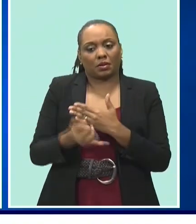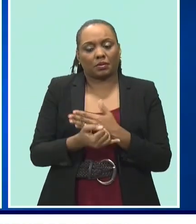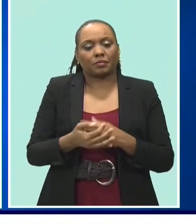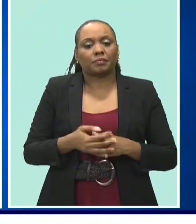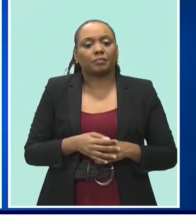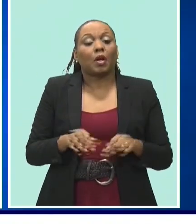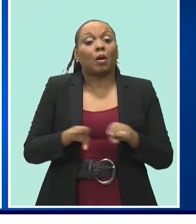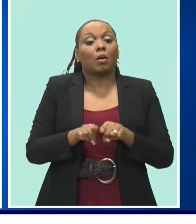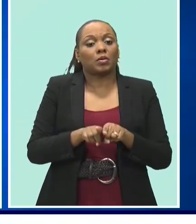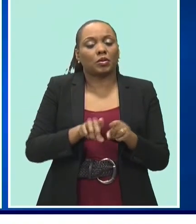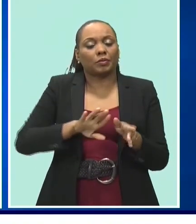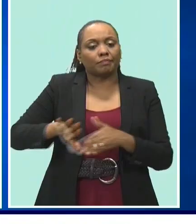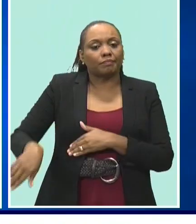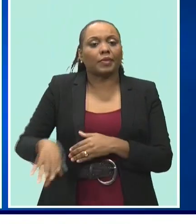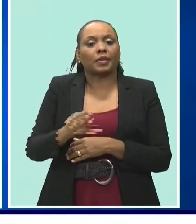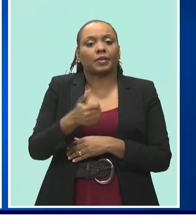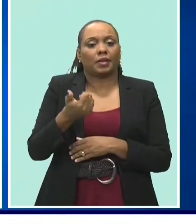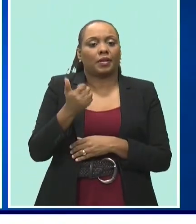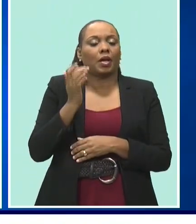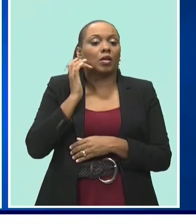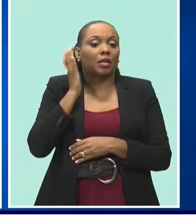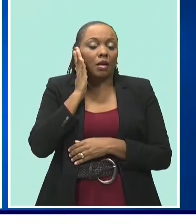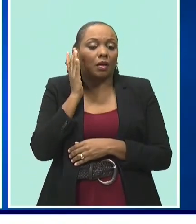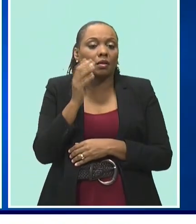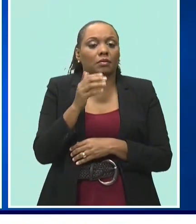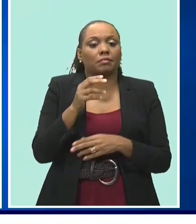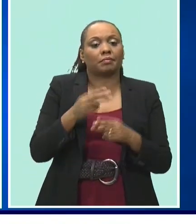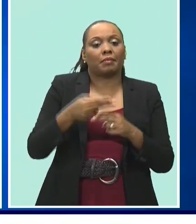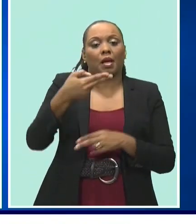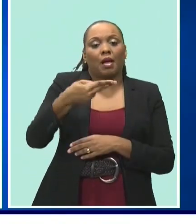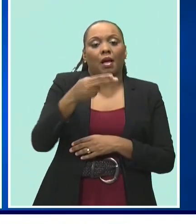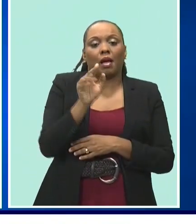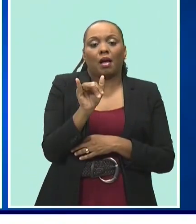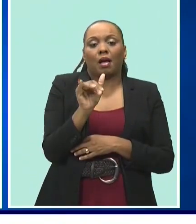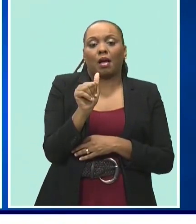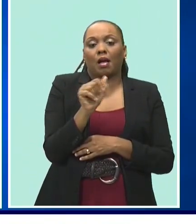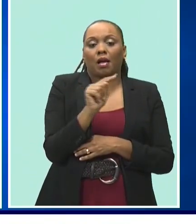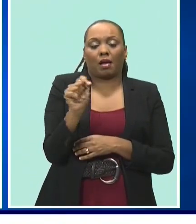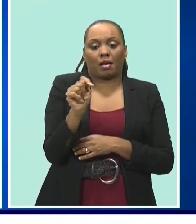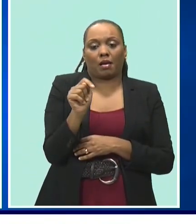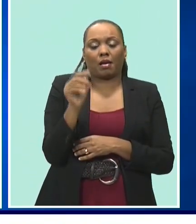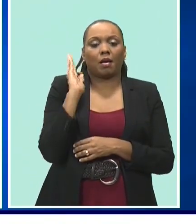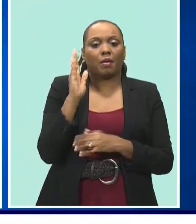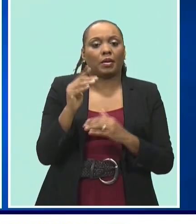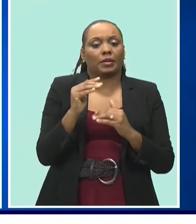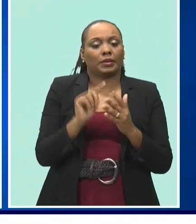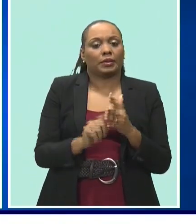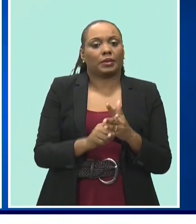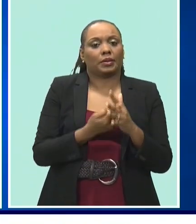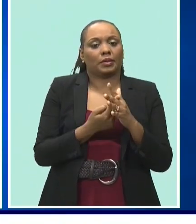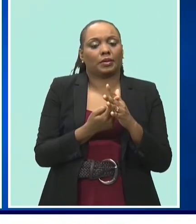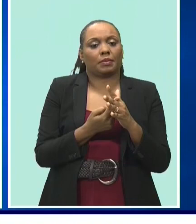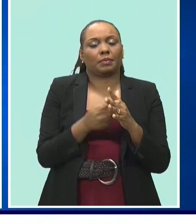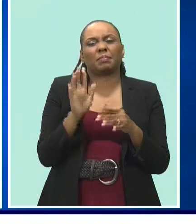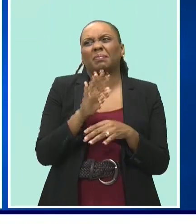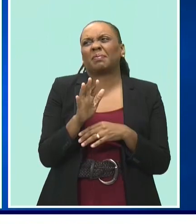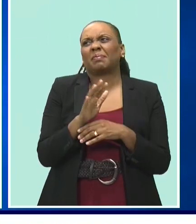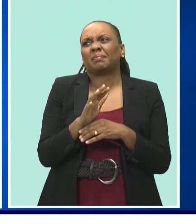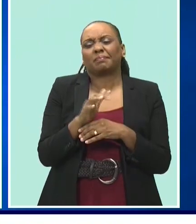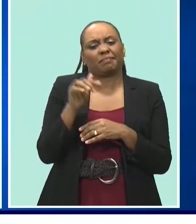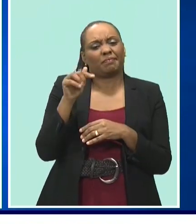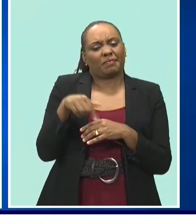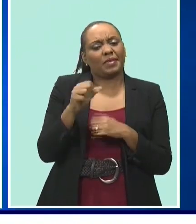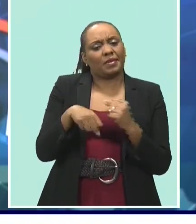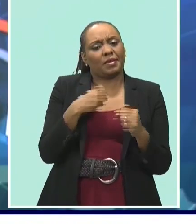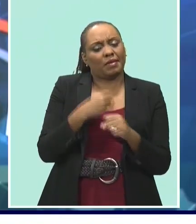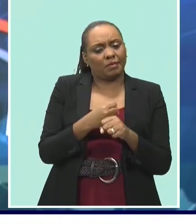Ziva. The construction of this hotel, sir, is expected to start within the first 6 months of this